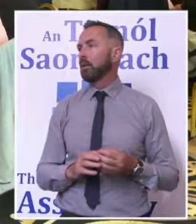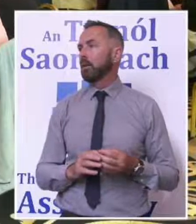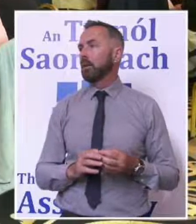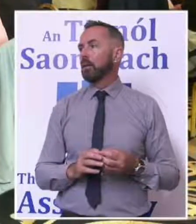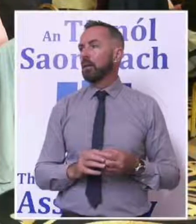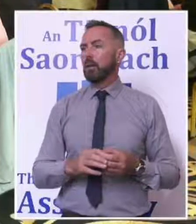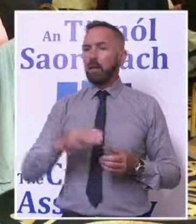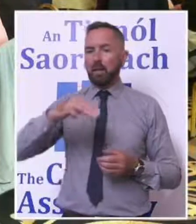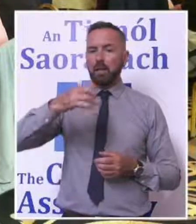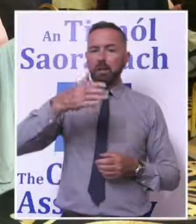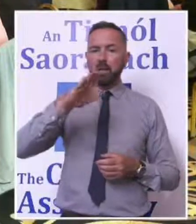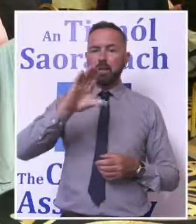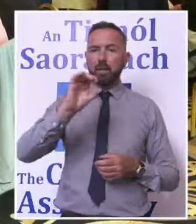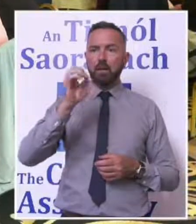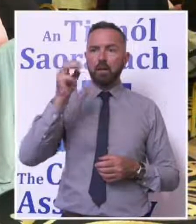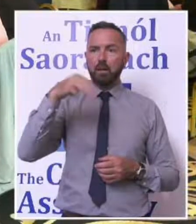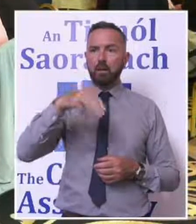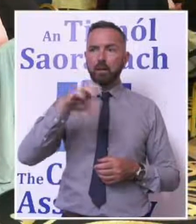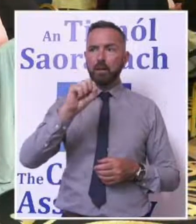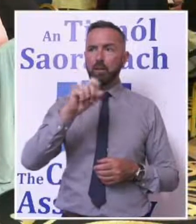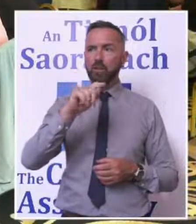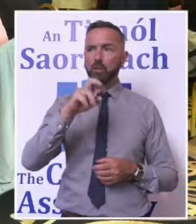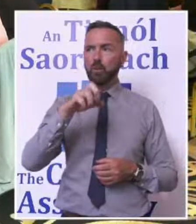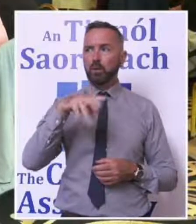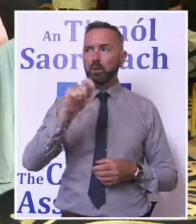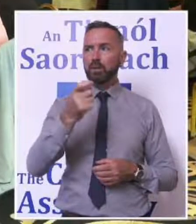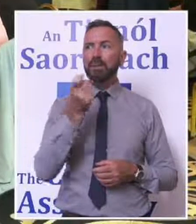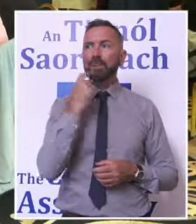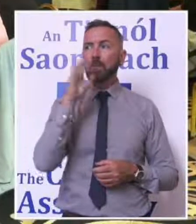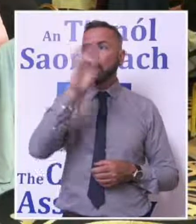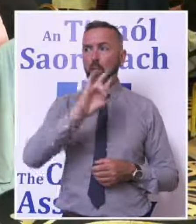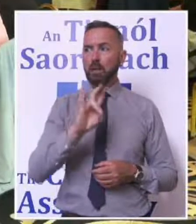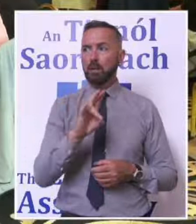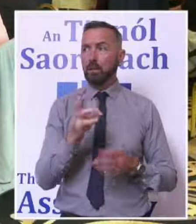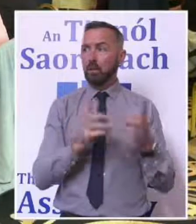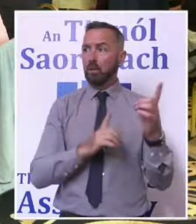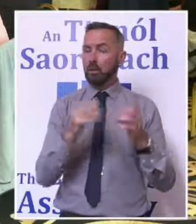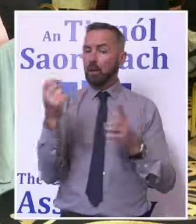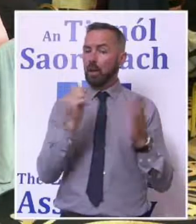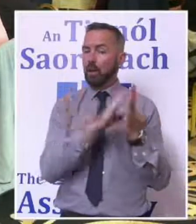Malcolm Stewart. A very simple question, but is there a model that...